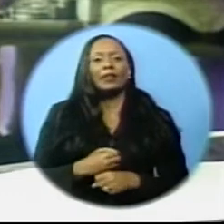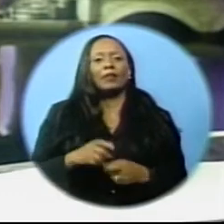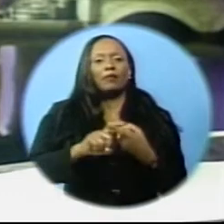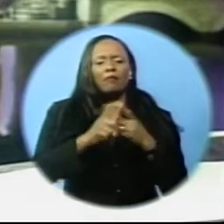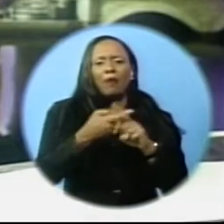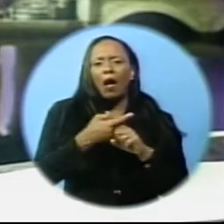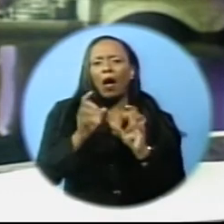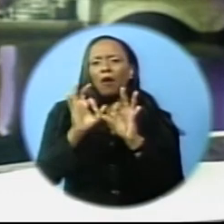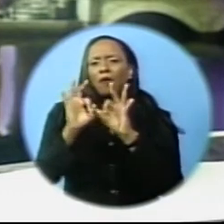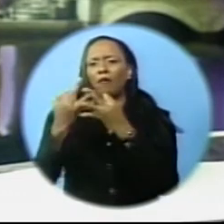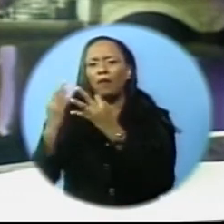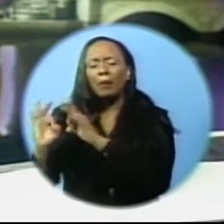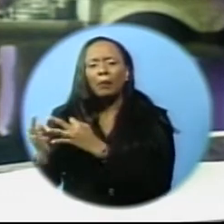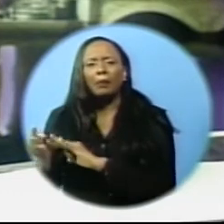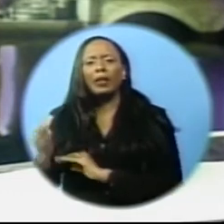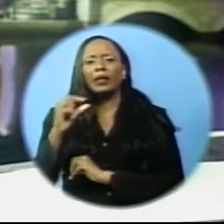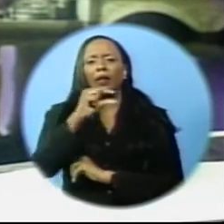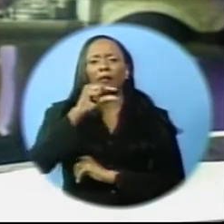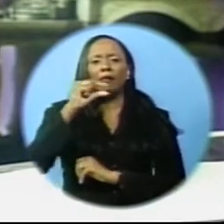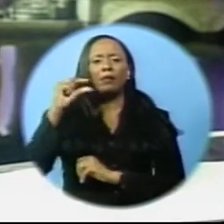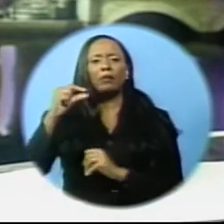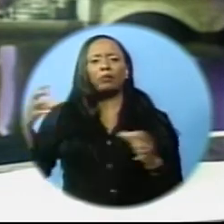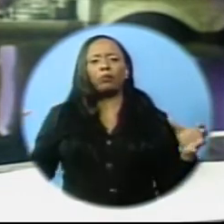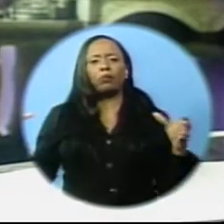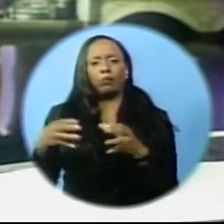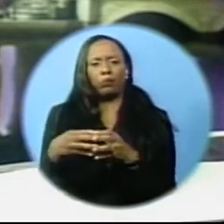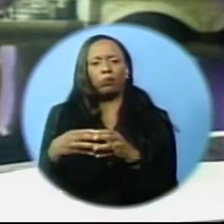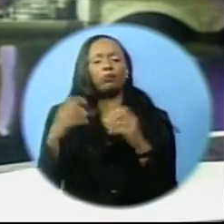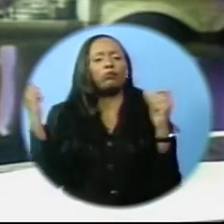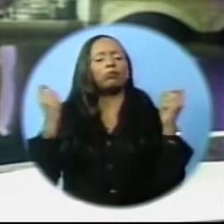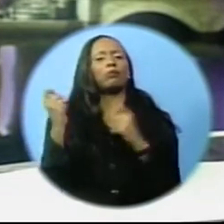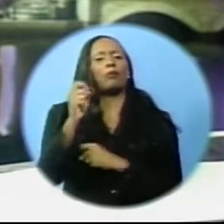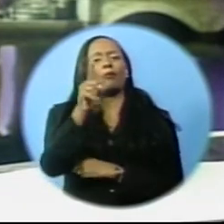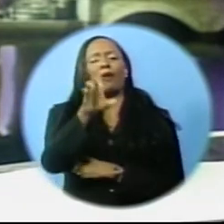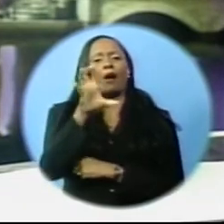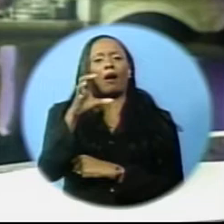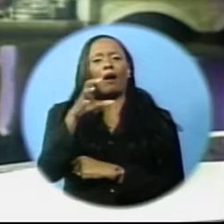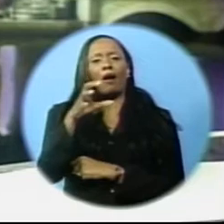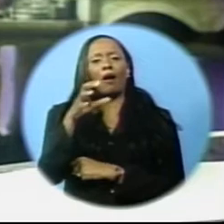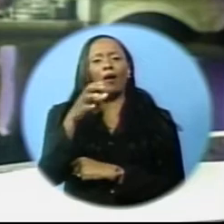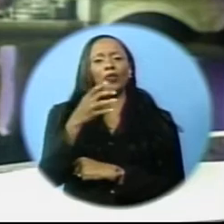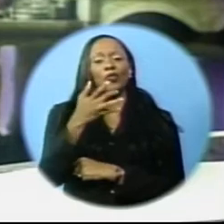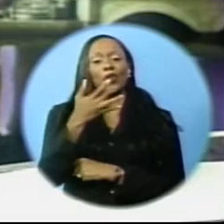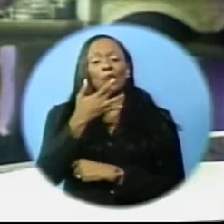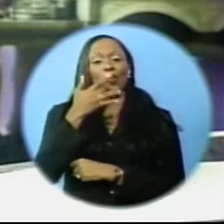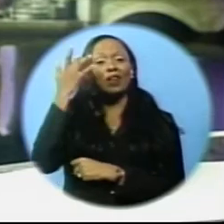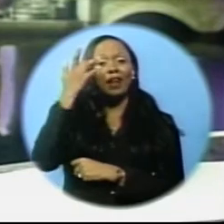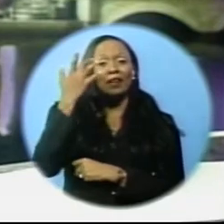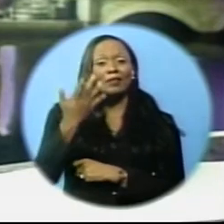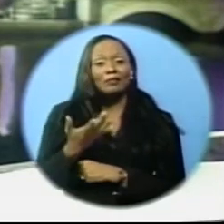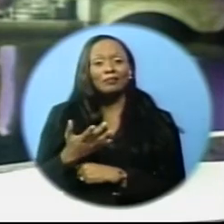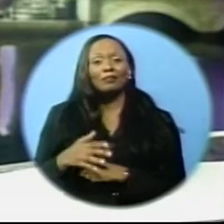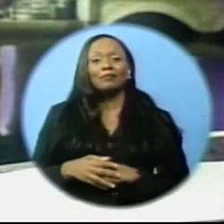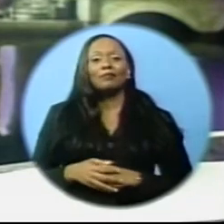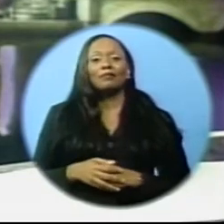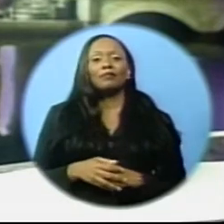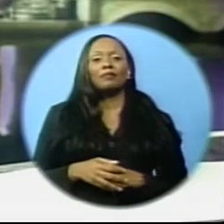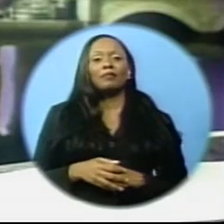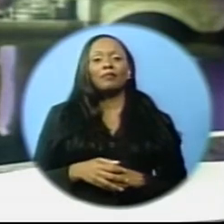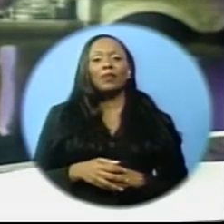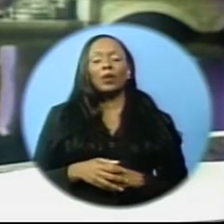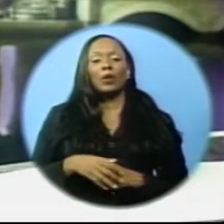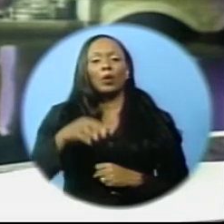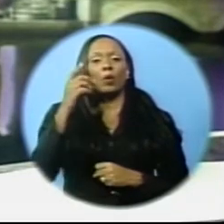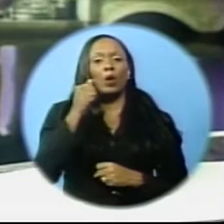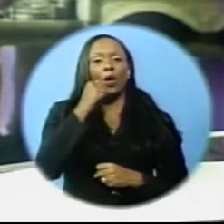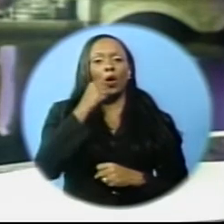landmark. Friends, family, and the Governor General gathered at her home in celebration of her 100th birthday. Suzanne